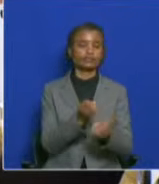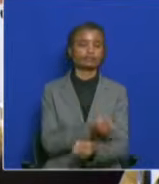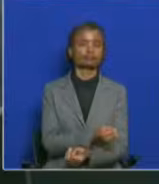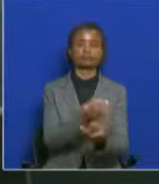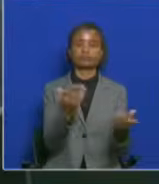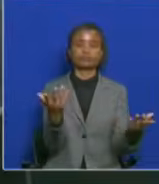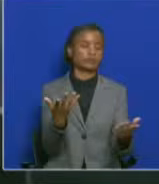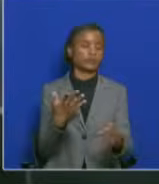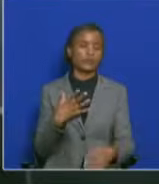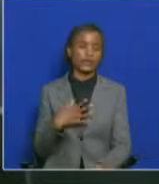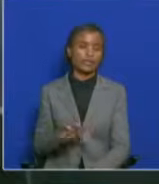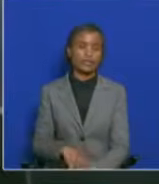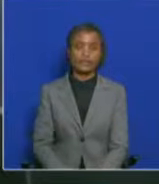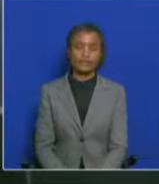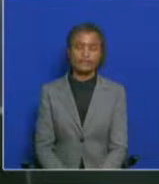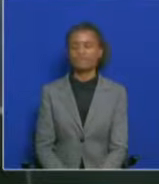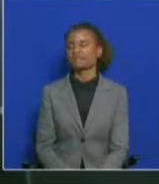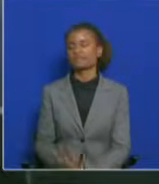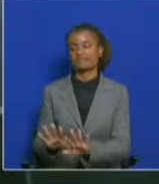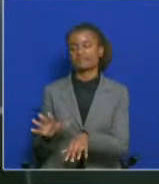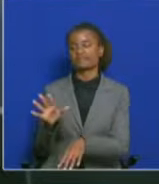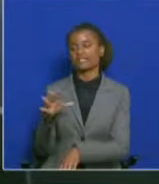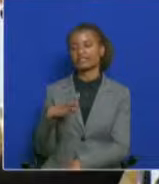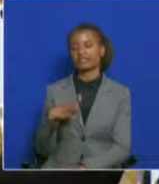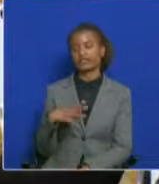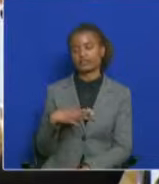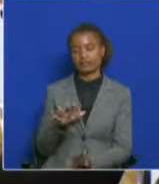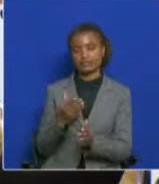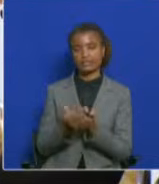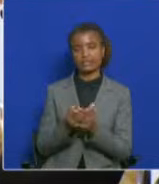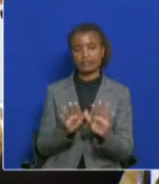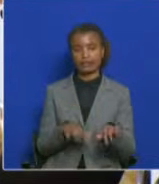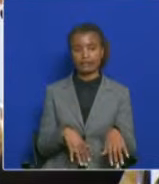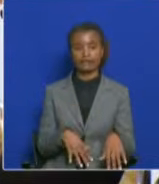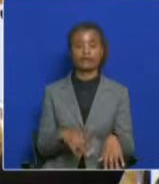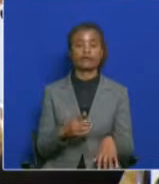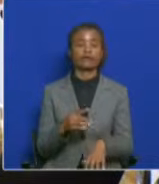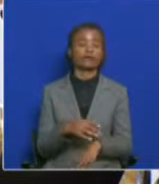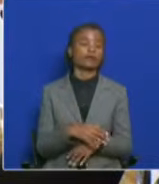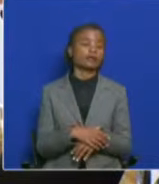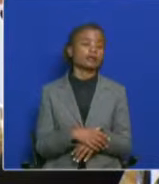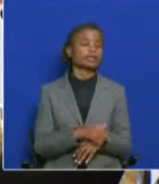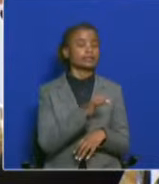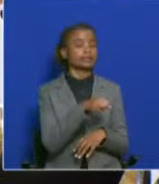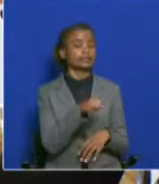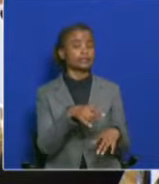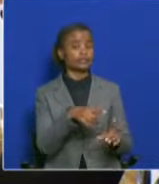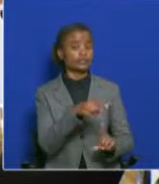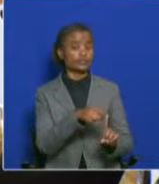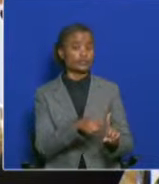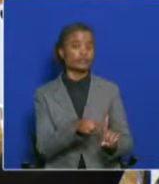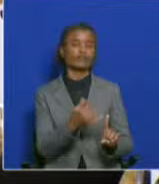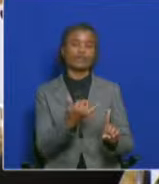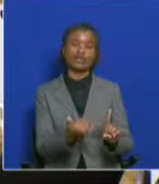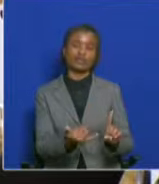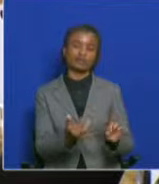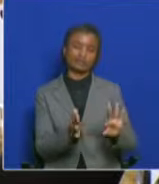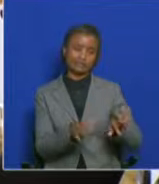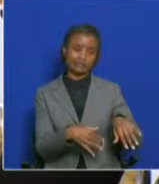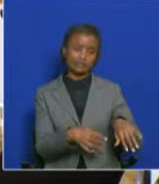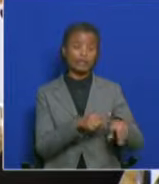Let's leave it for now. Yeah. We'll leave it for now, Chair, but I certainly the commissioners will know who the person is